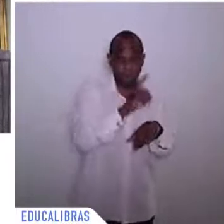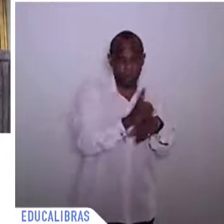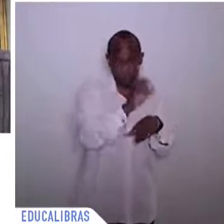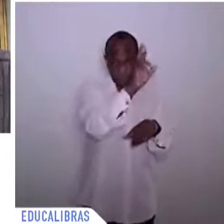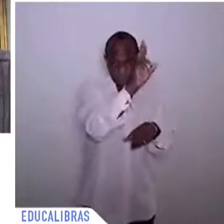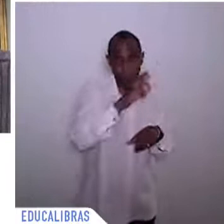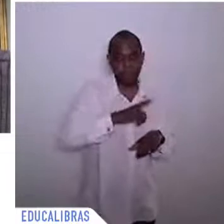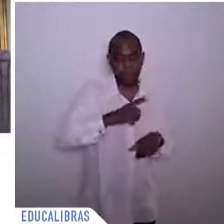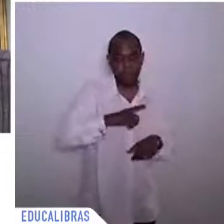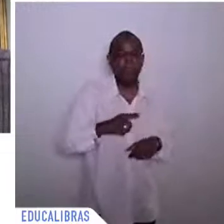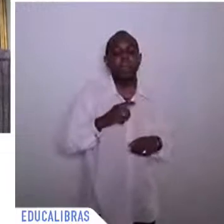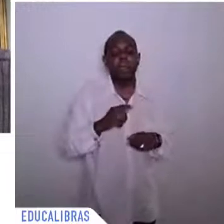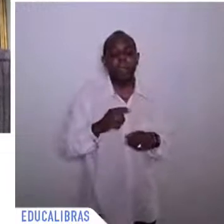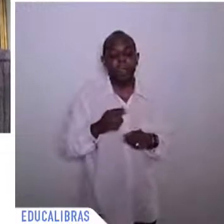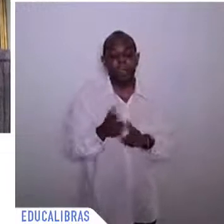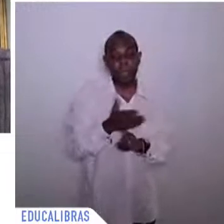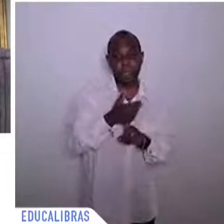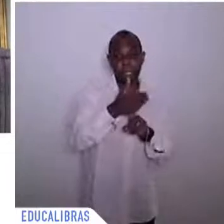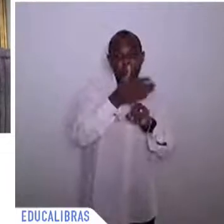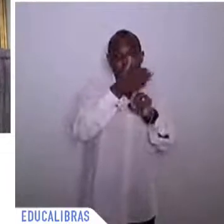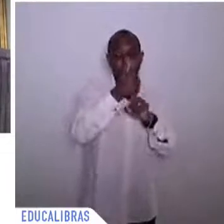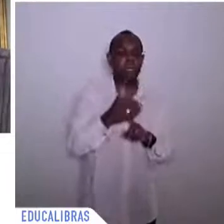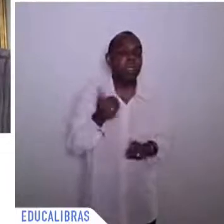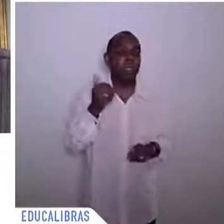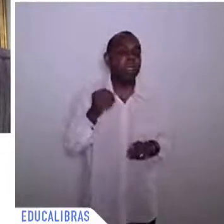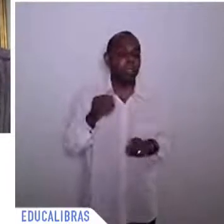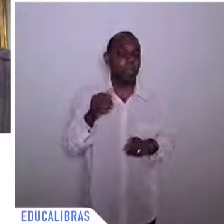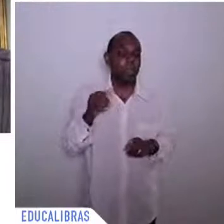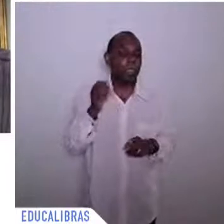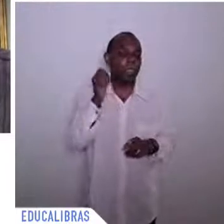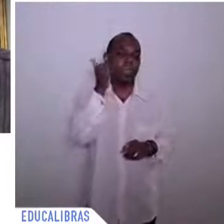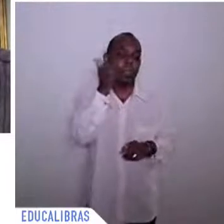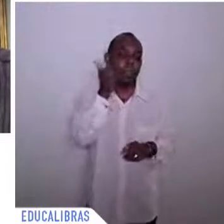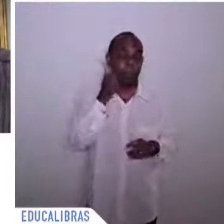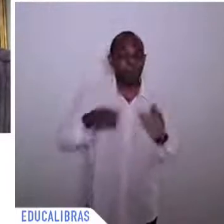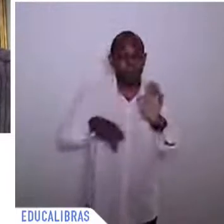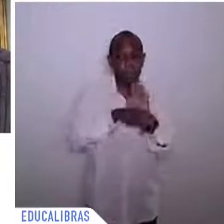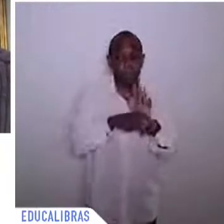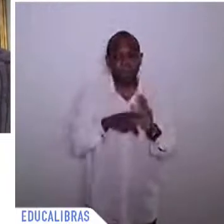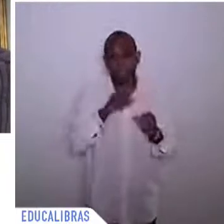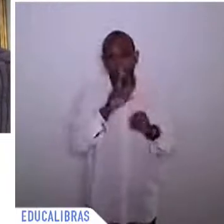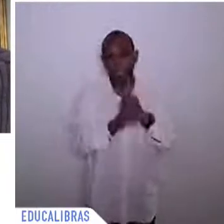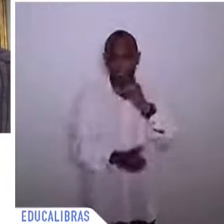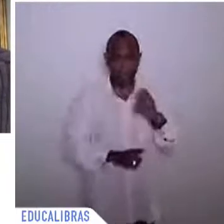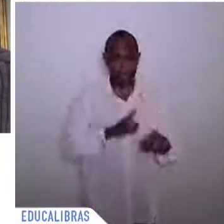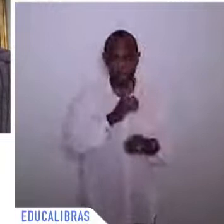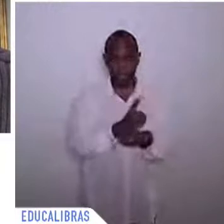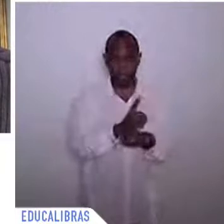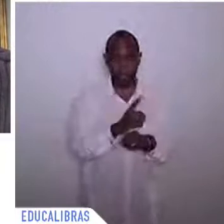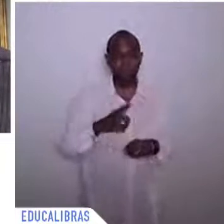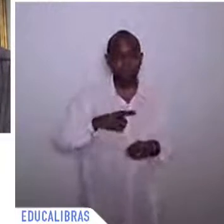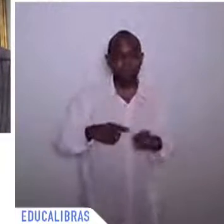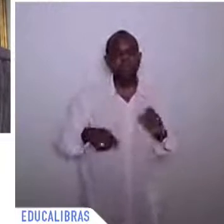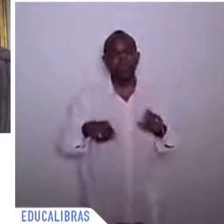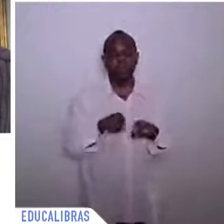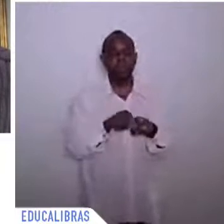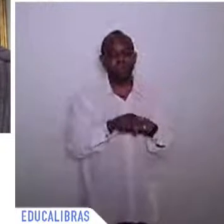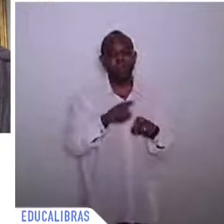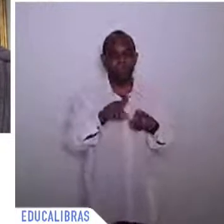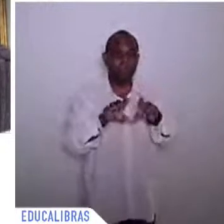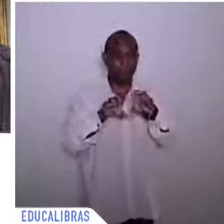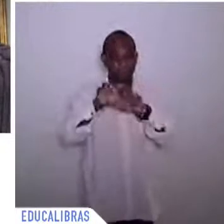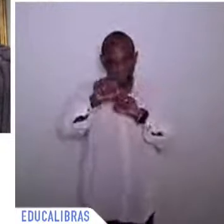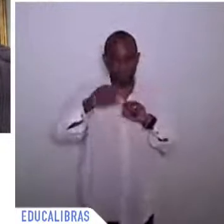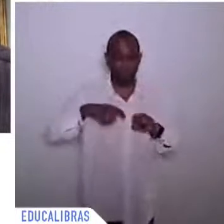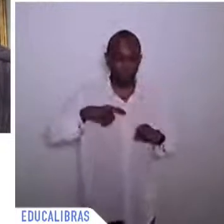Nina Santos, who is a great researcher in the area of democracy and technology. Nina she's a